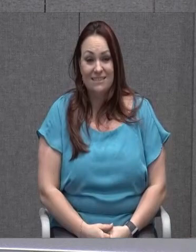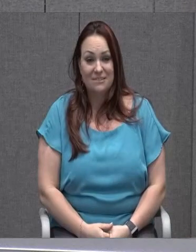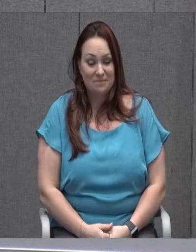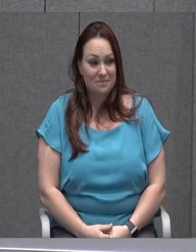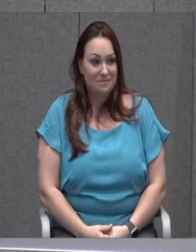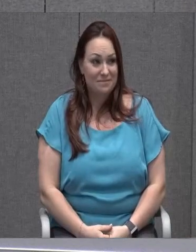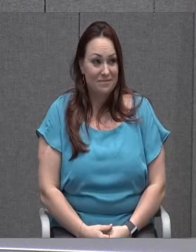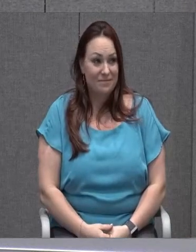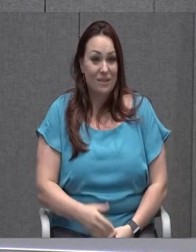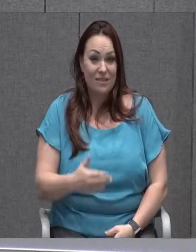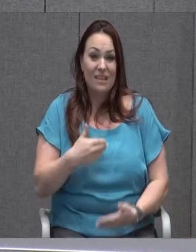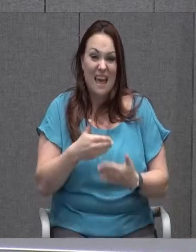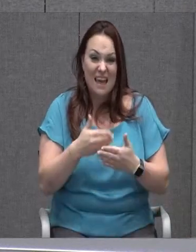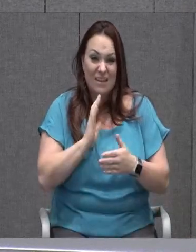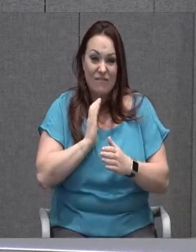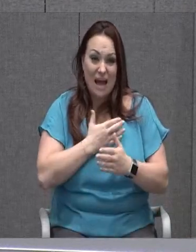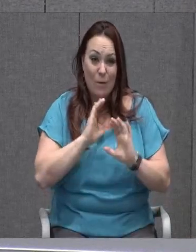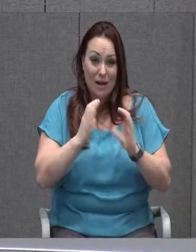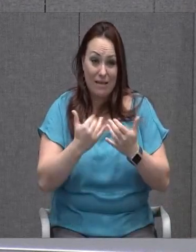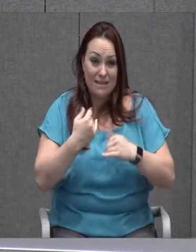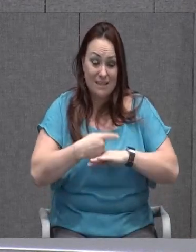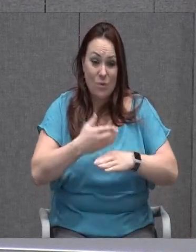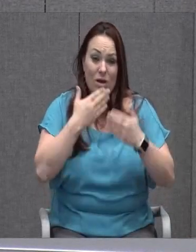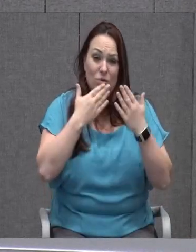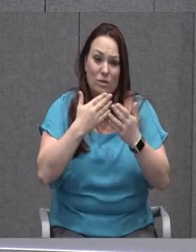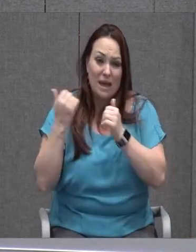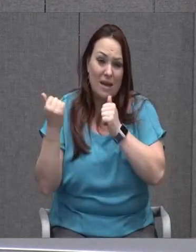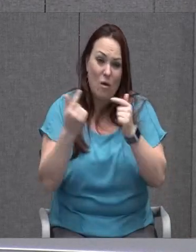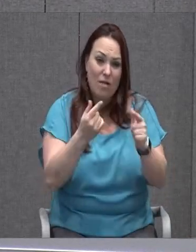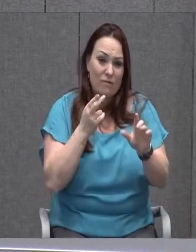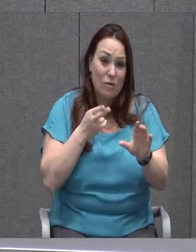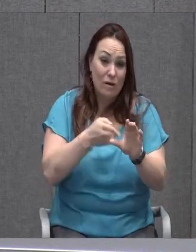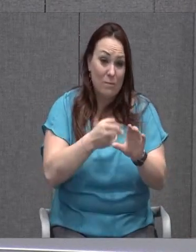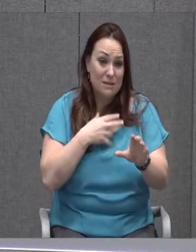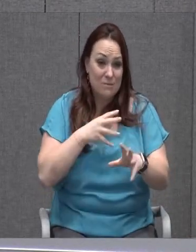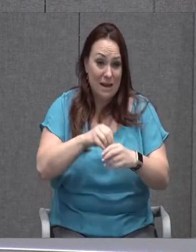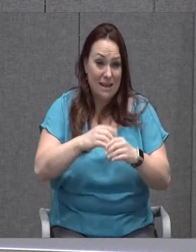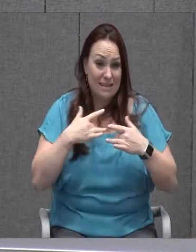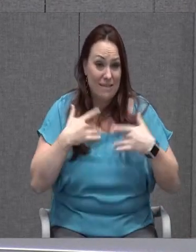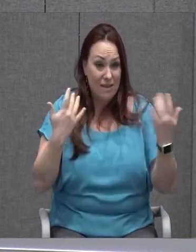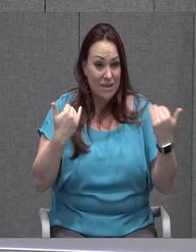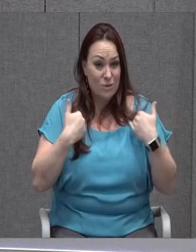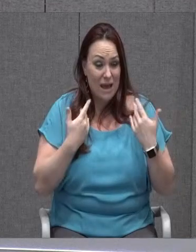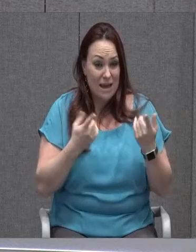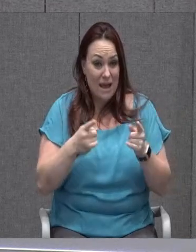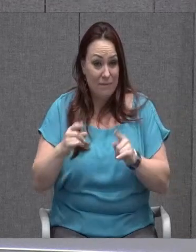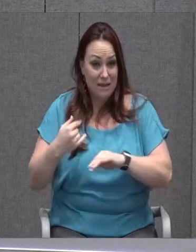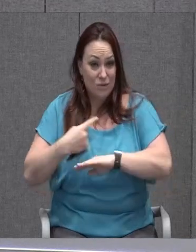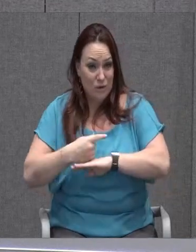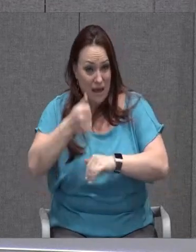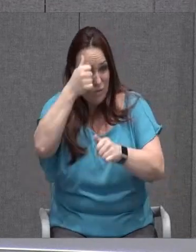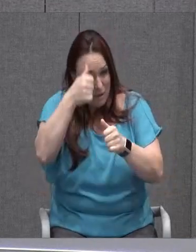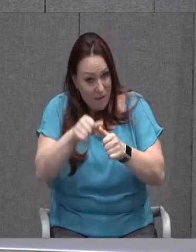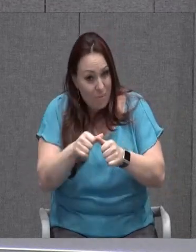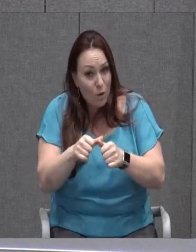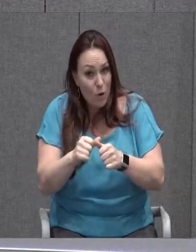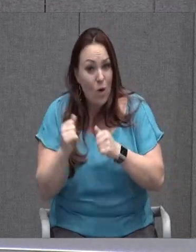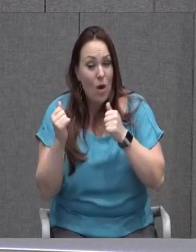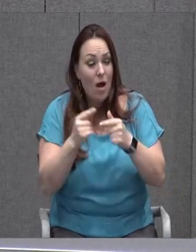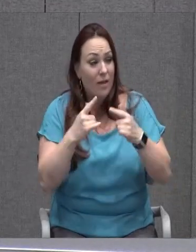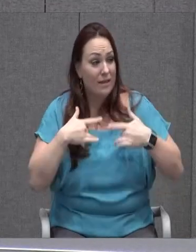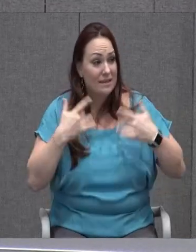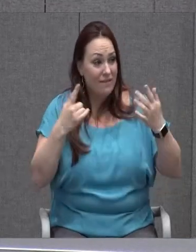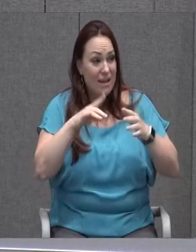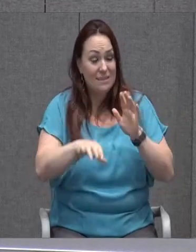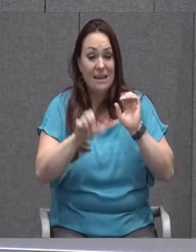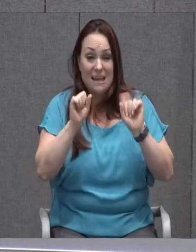class today. I want to thank each and every one of you for participating in all the events we had today. Remember, all these events